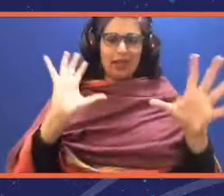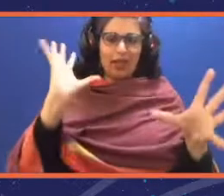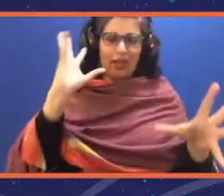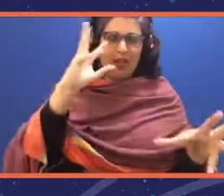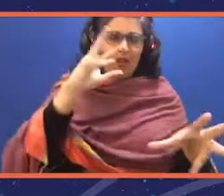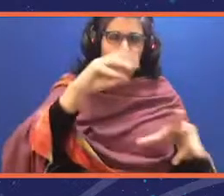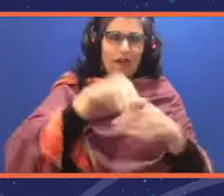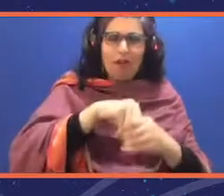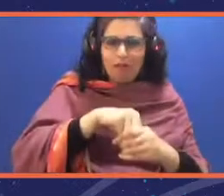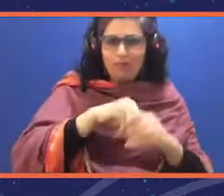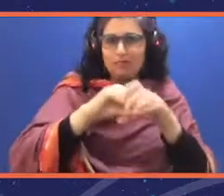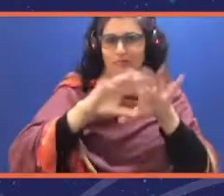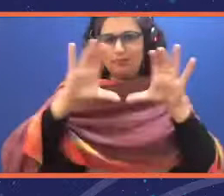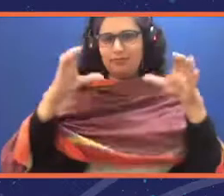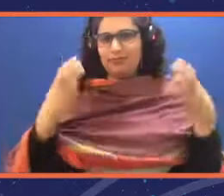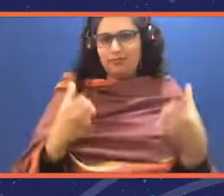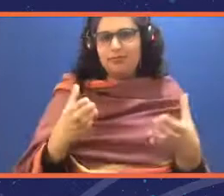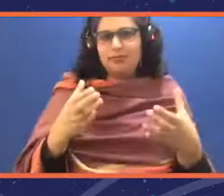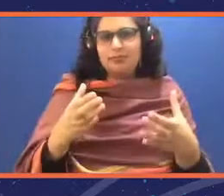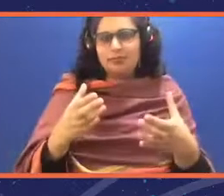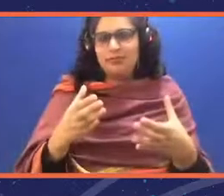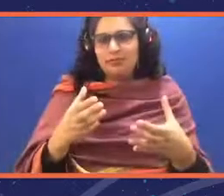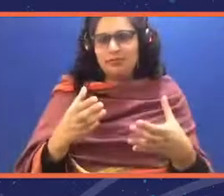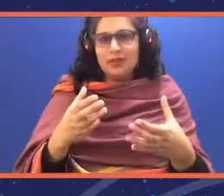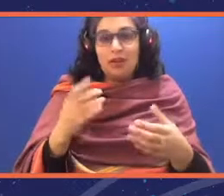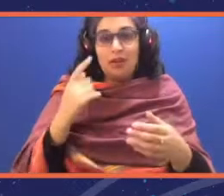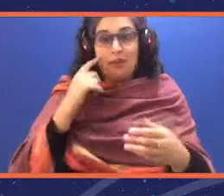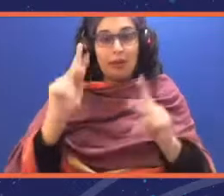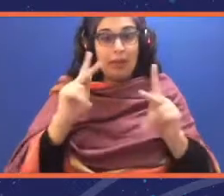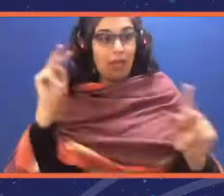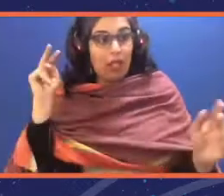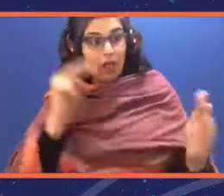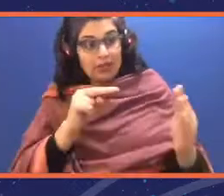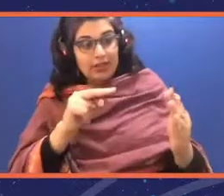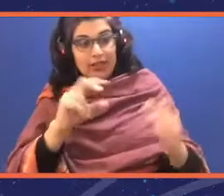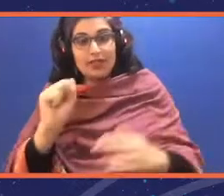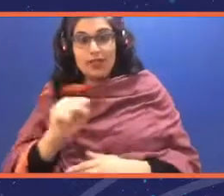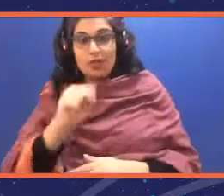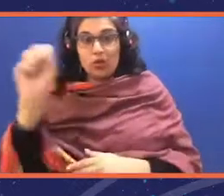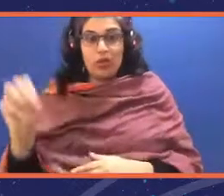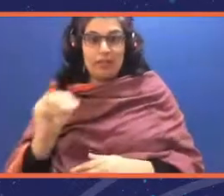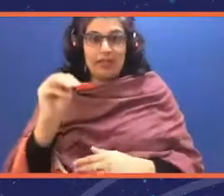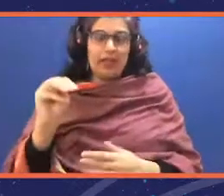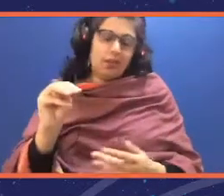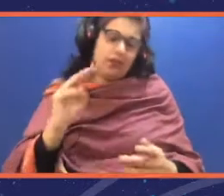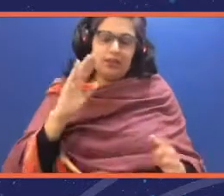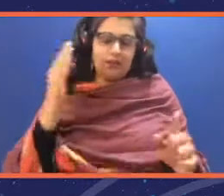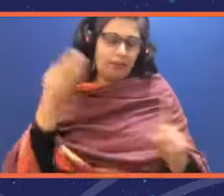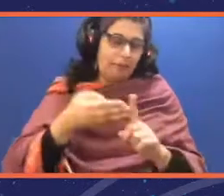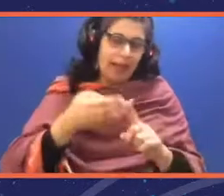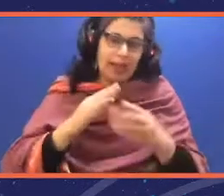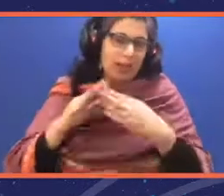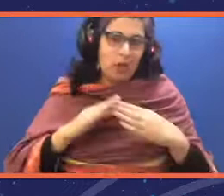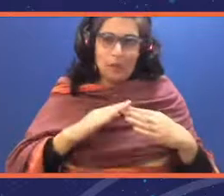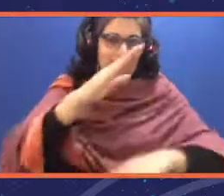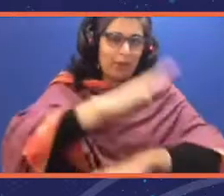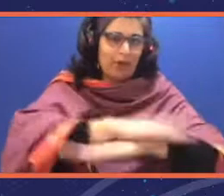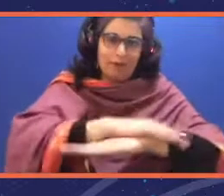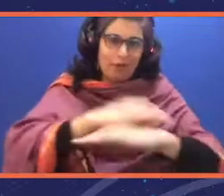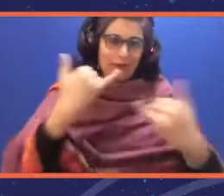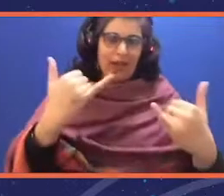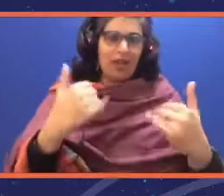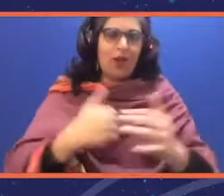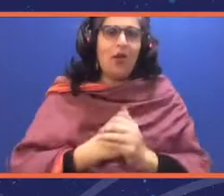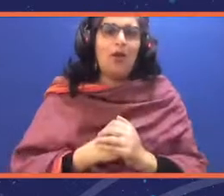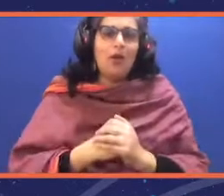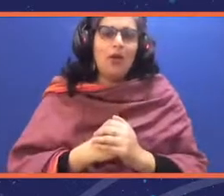so that people who come across this on social media, which is the main community platform now, is just,